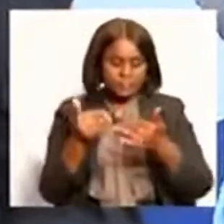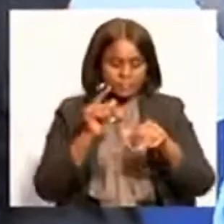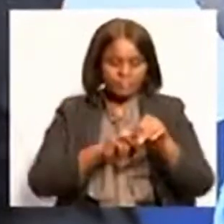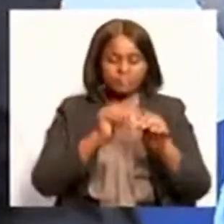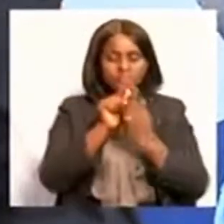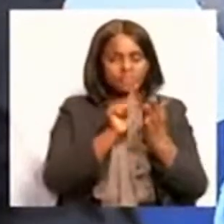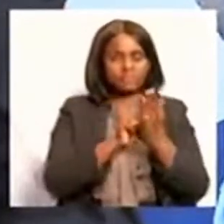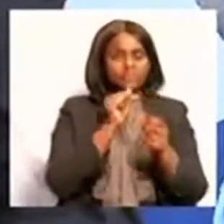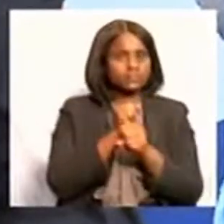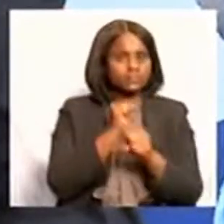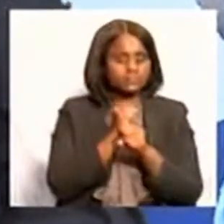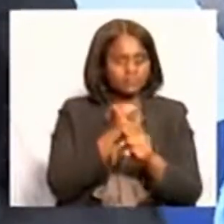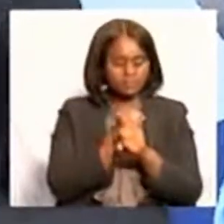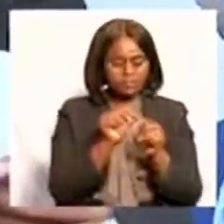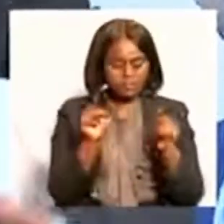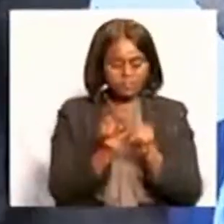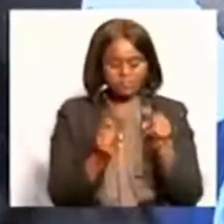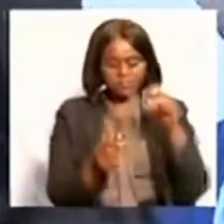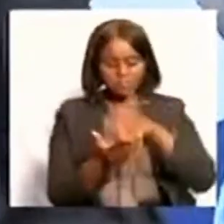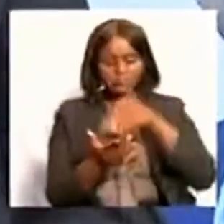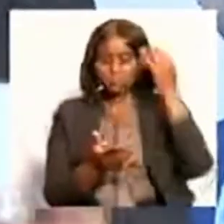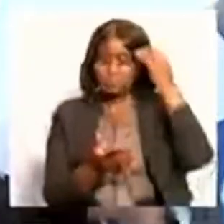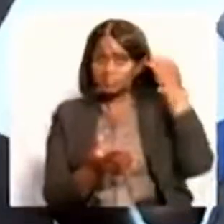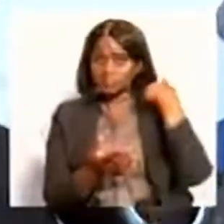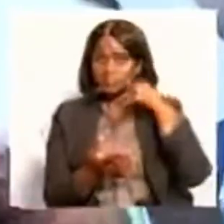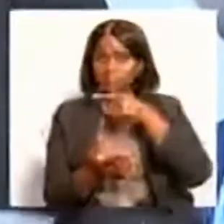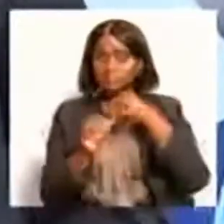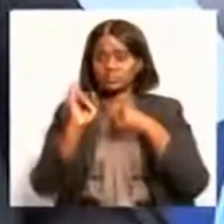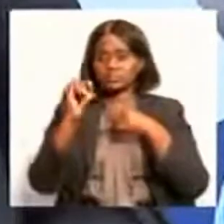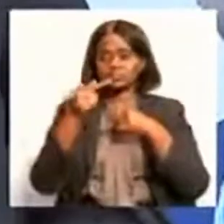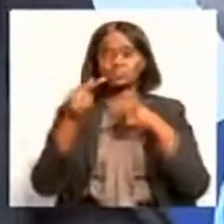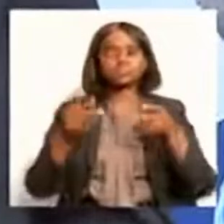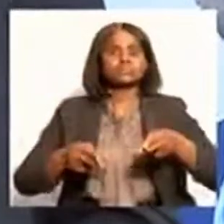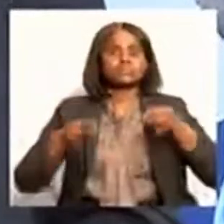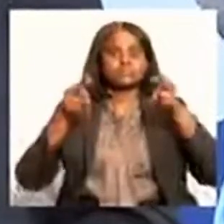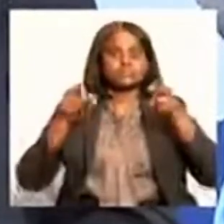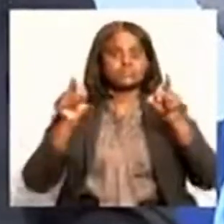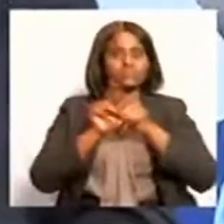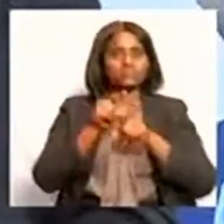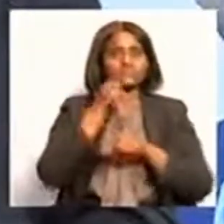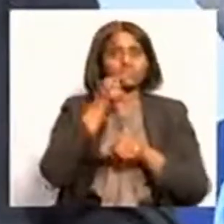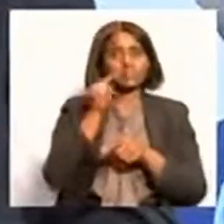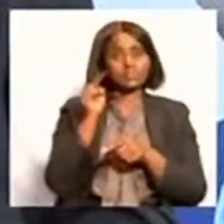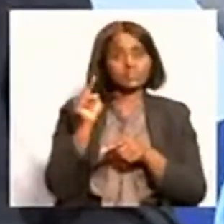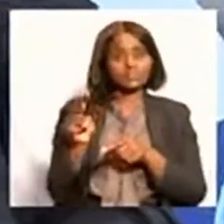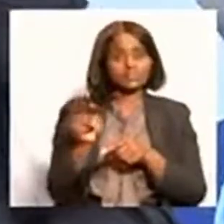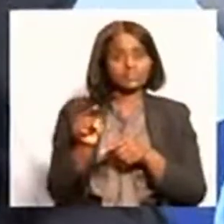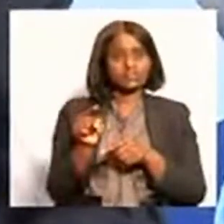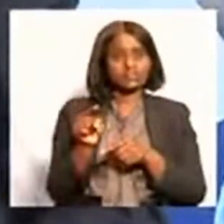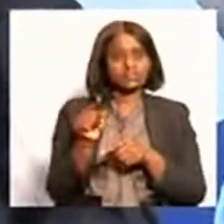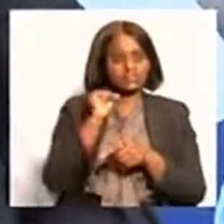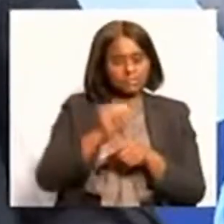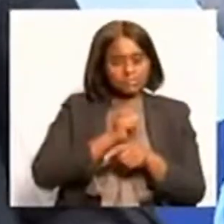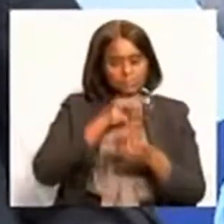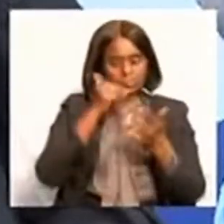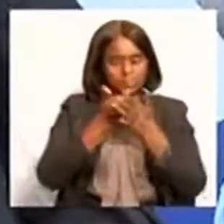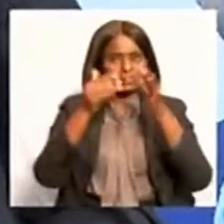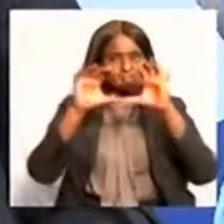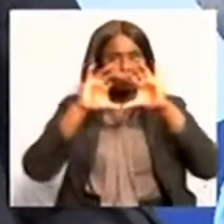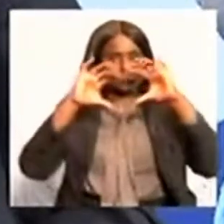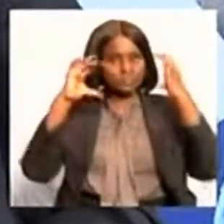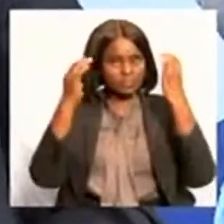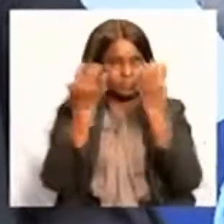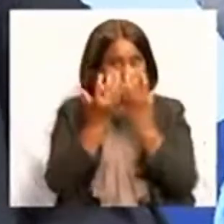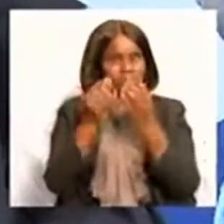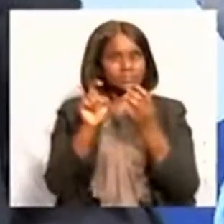is operationalized, then Office of the Auditor General will stand high and say, we meet all the global requirements.